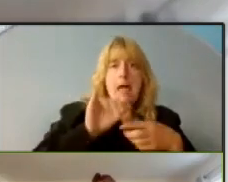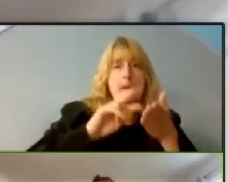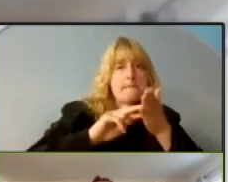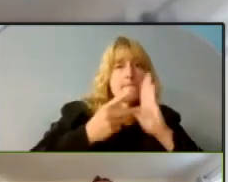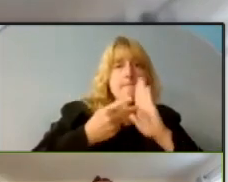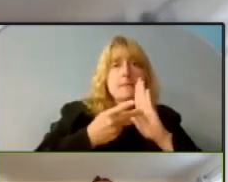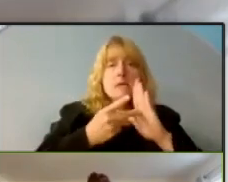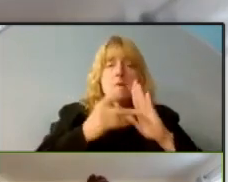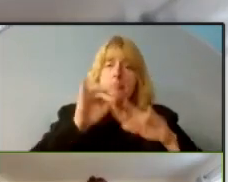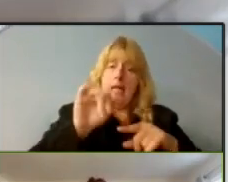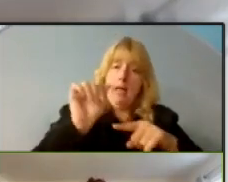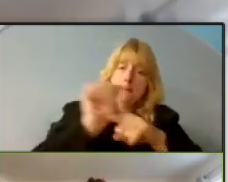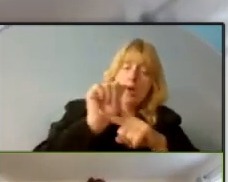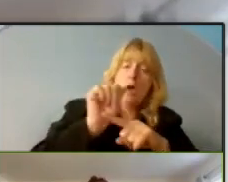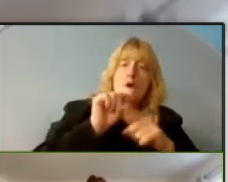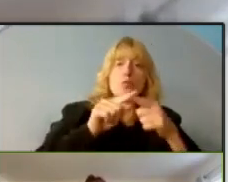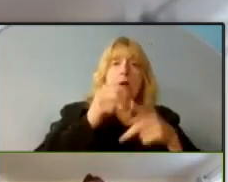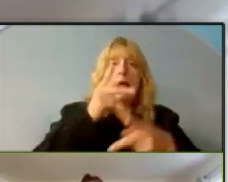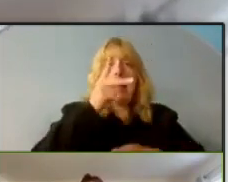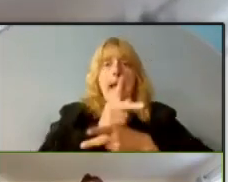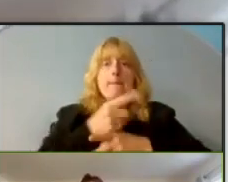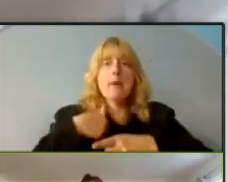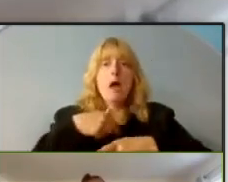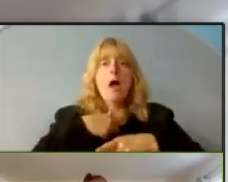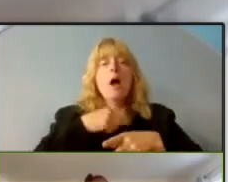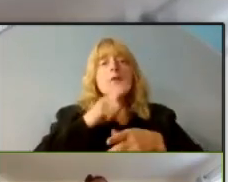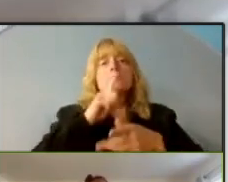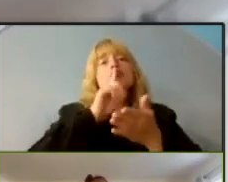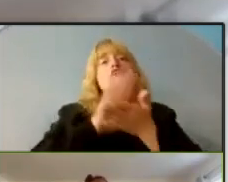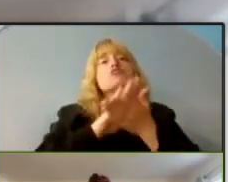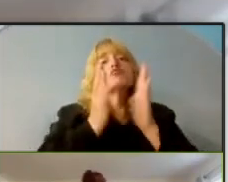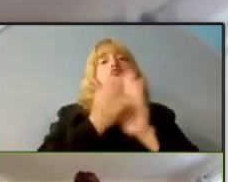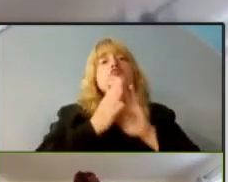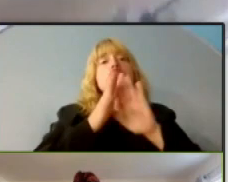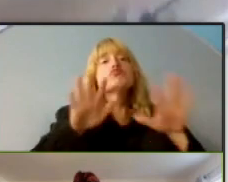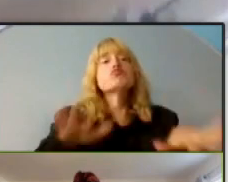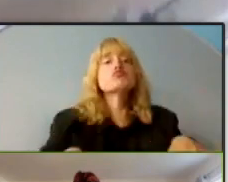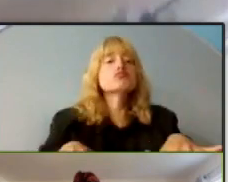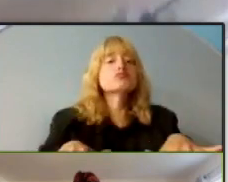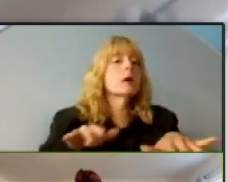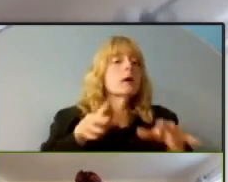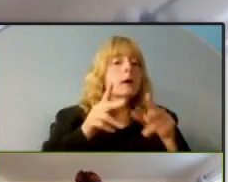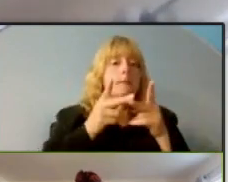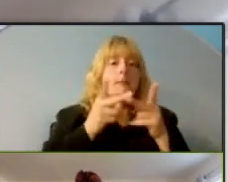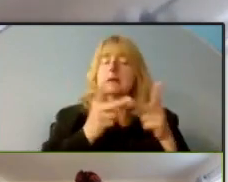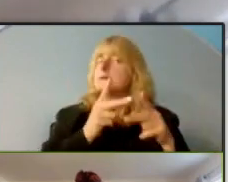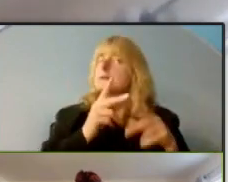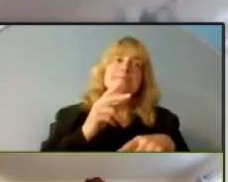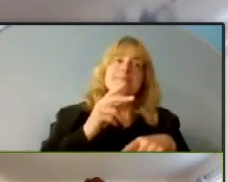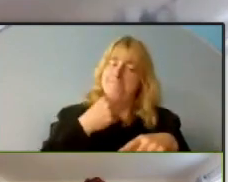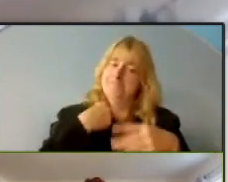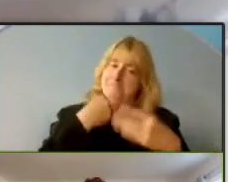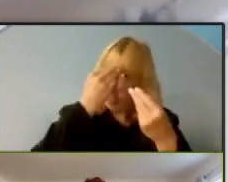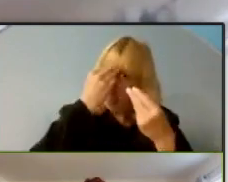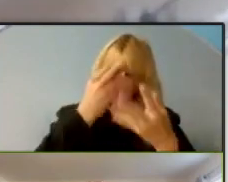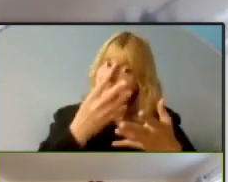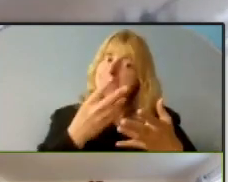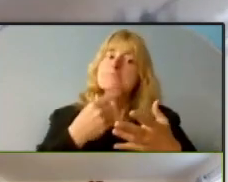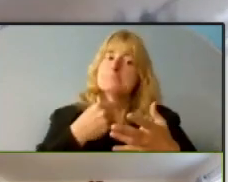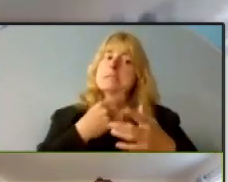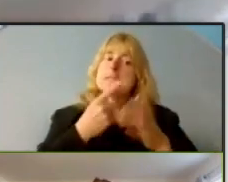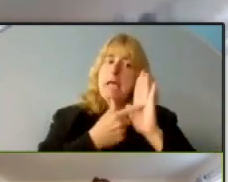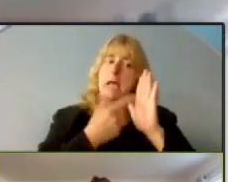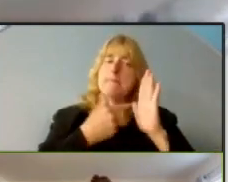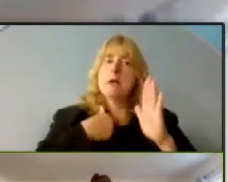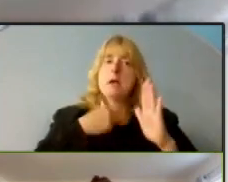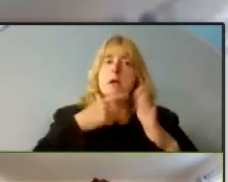passive place. And I'm here to let you know that I Breathe sometimes for the cause I fight, because